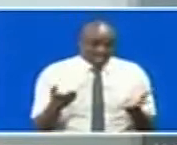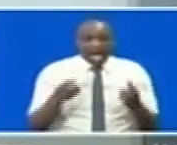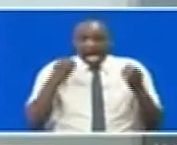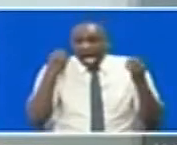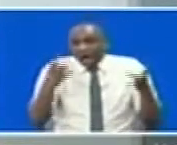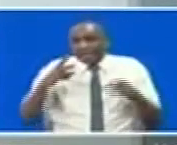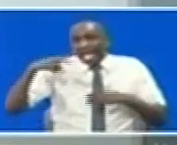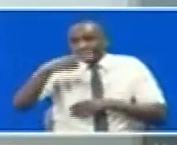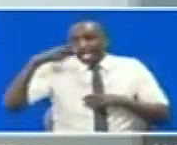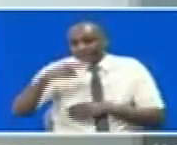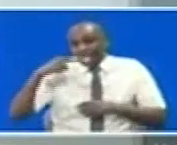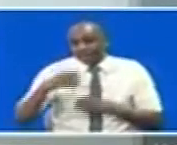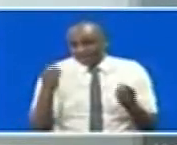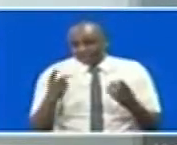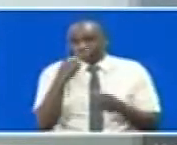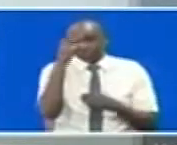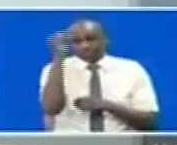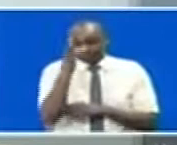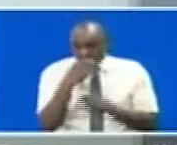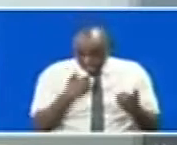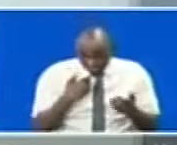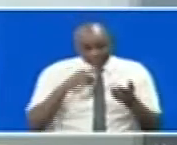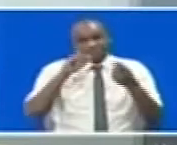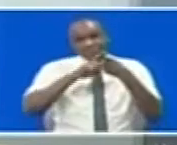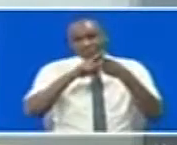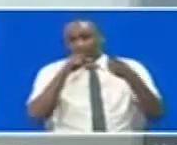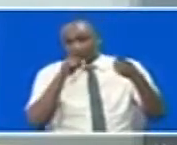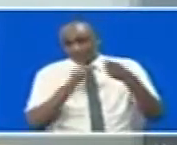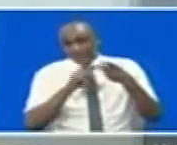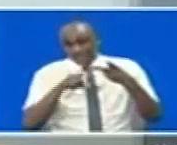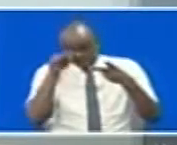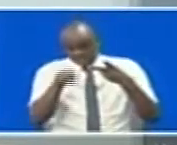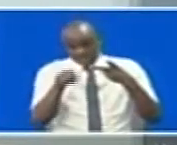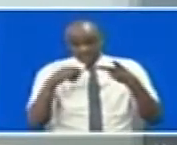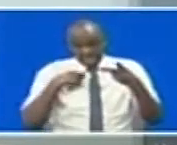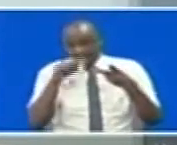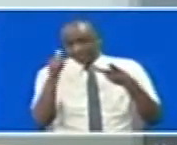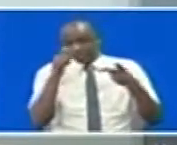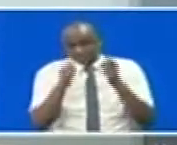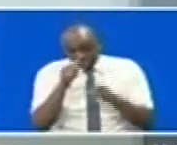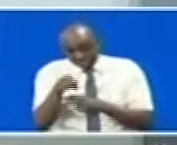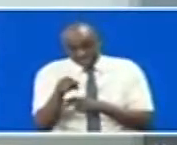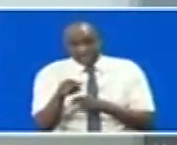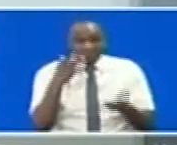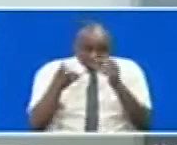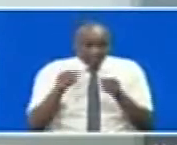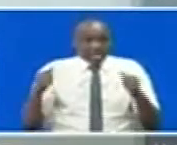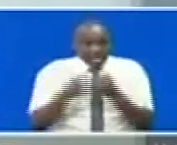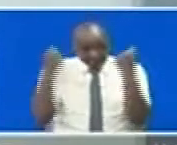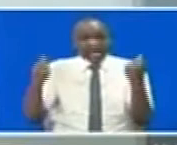pay cuts exactly have they taken? There was a 20% one in 2013, and then there is another one. Will this be a